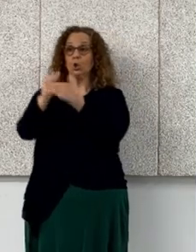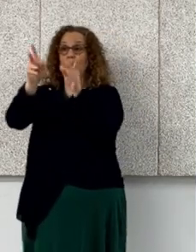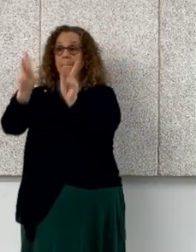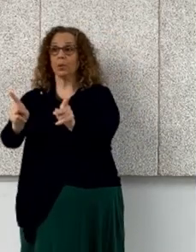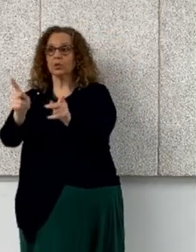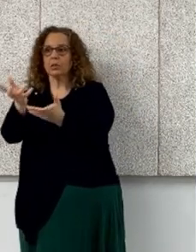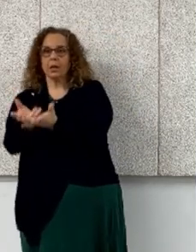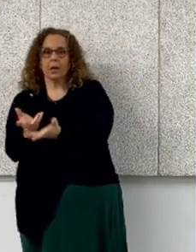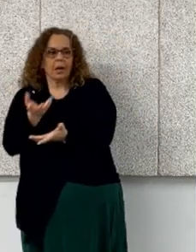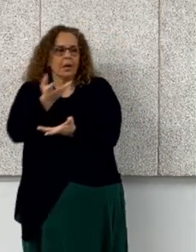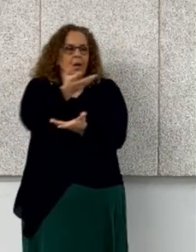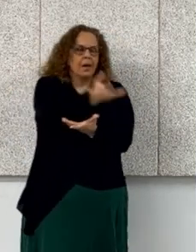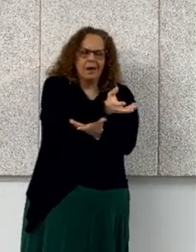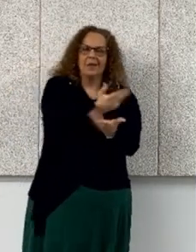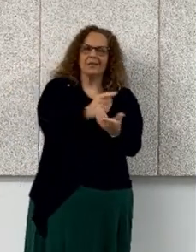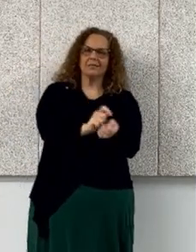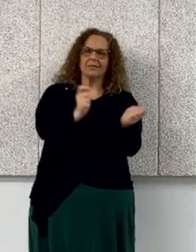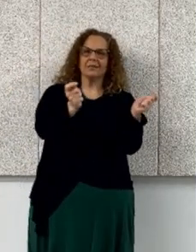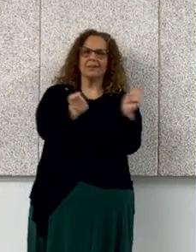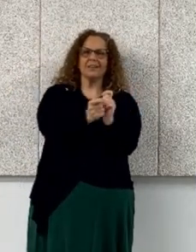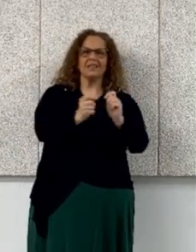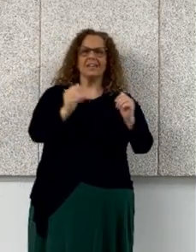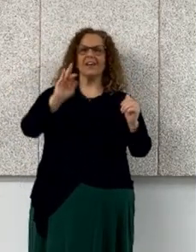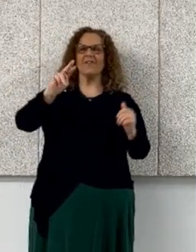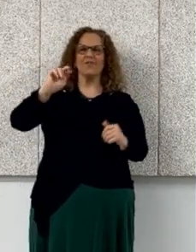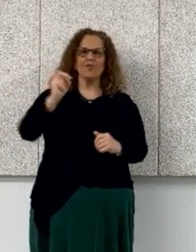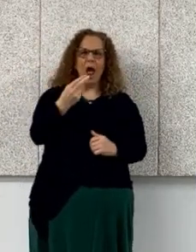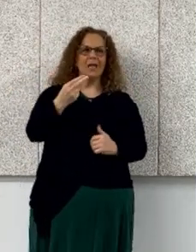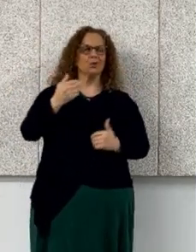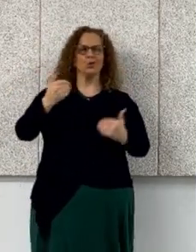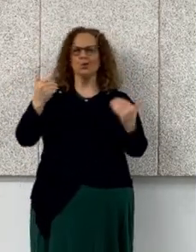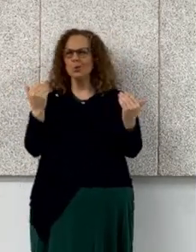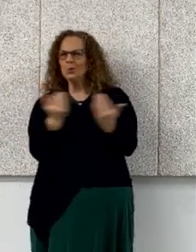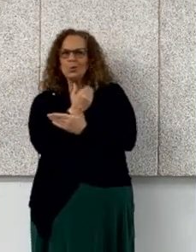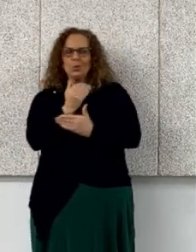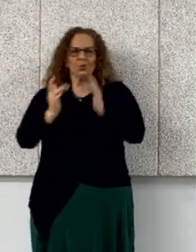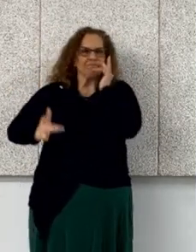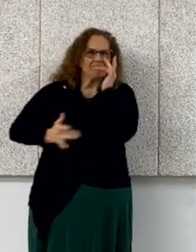go in new directions and always be fresh and adventurous and